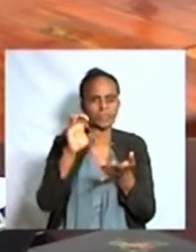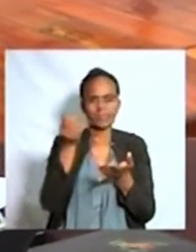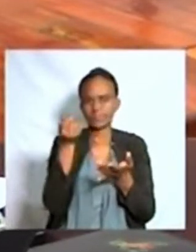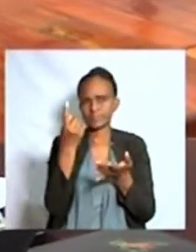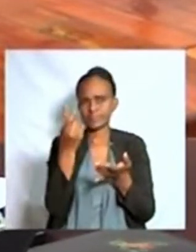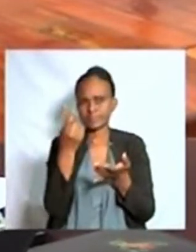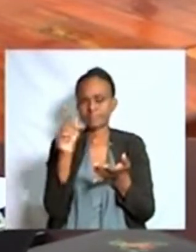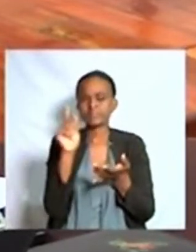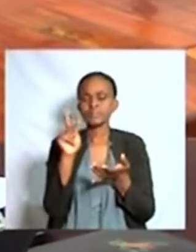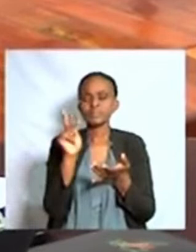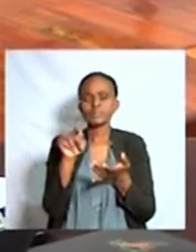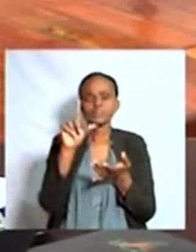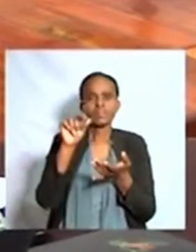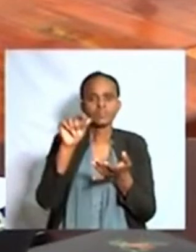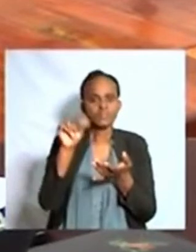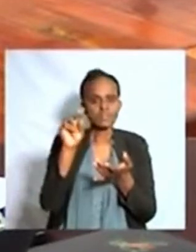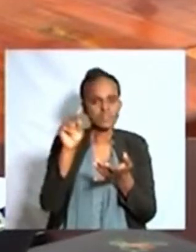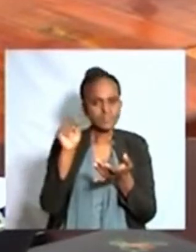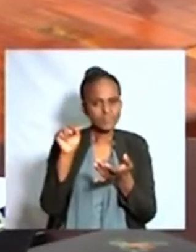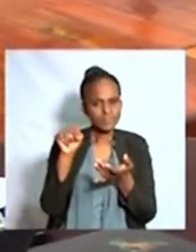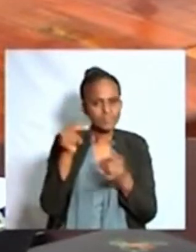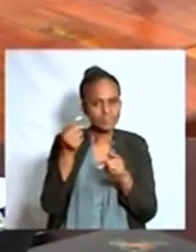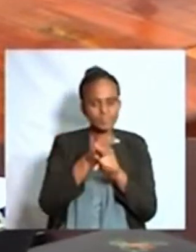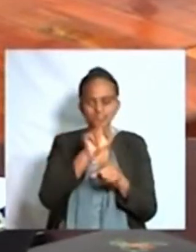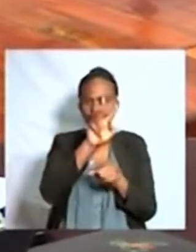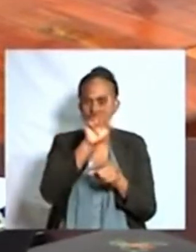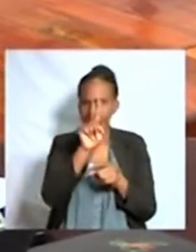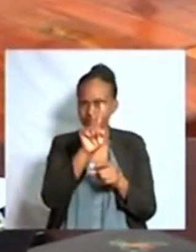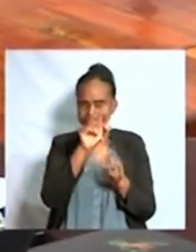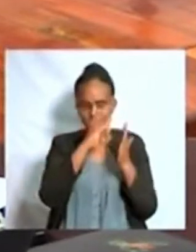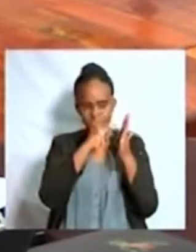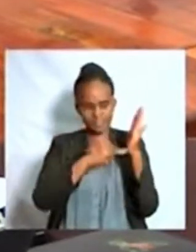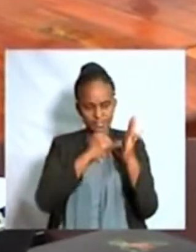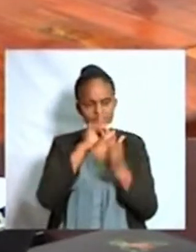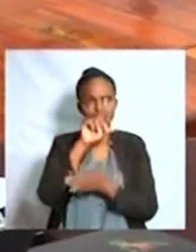1,609,511 kwacha 20 ngwe as at 31st January 2023.